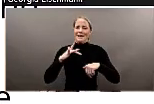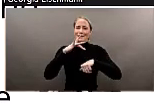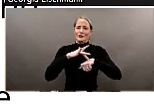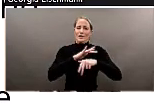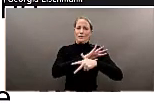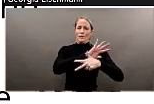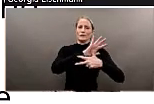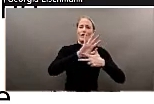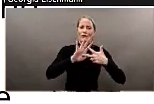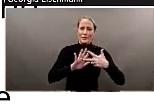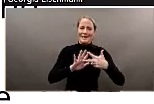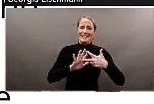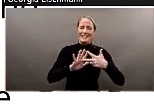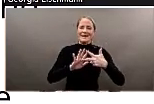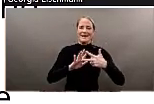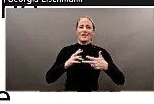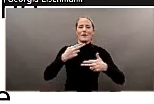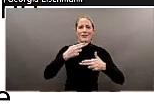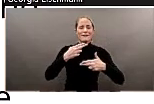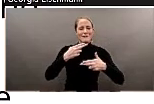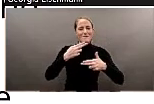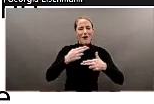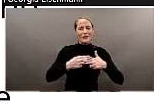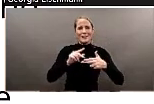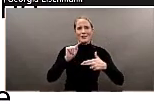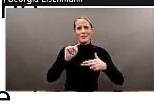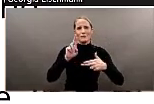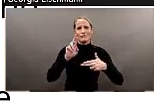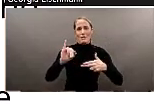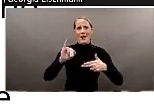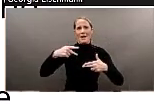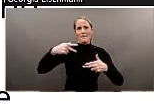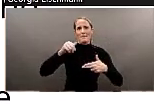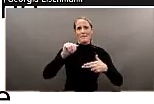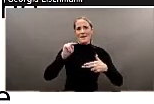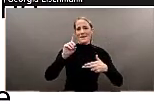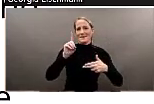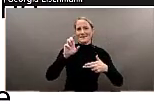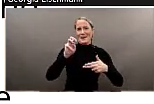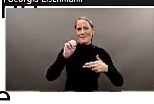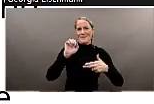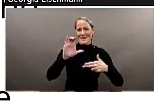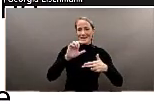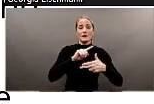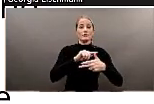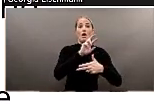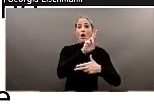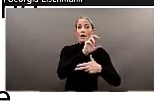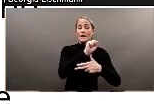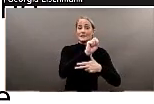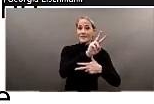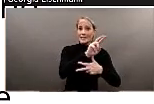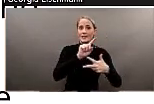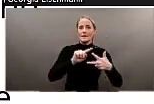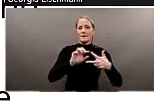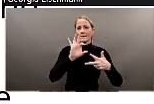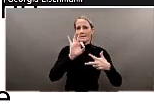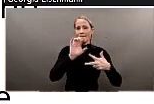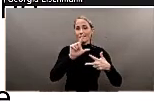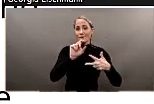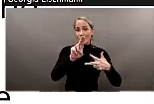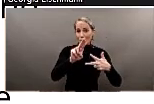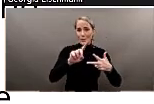Okay, so I thought, so we talked about kind of the 3 big circulating, I think last year we called it the tridemic, right? So the 3 big circulating